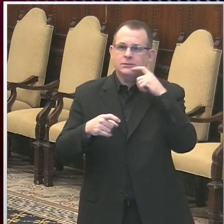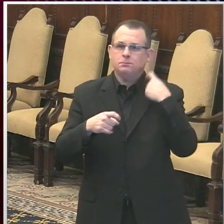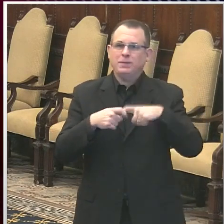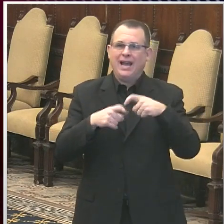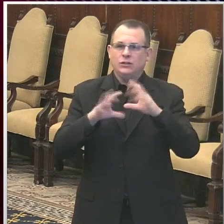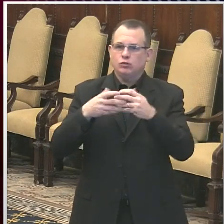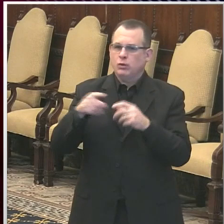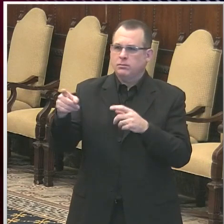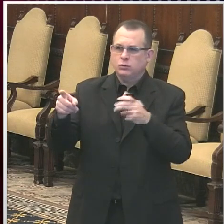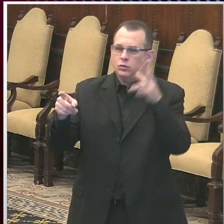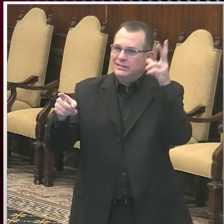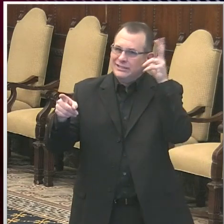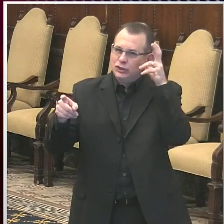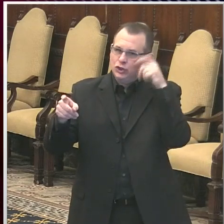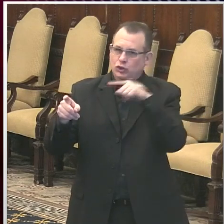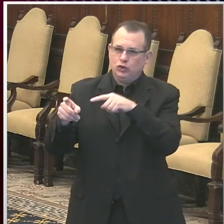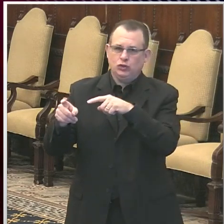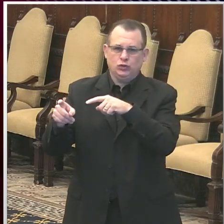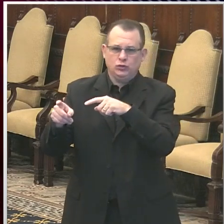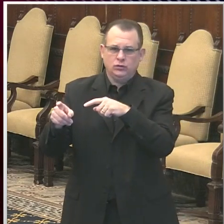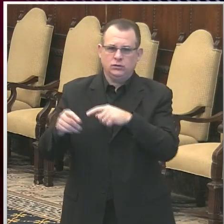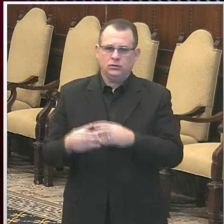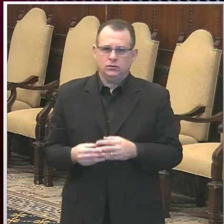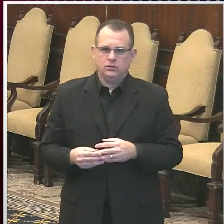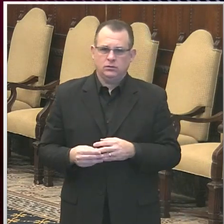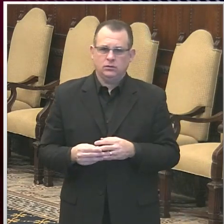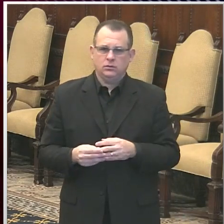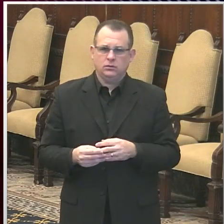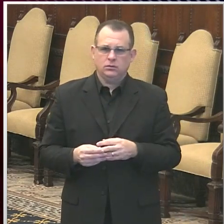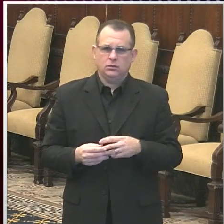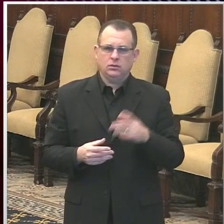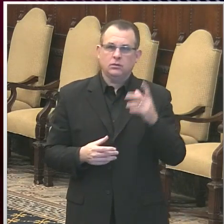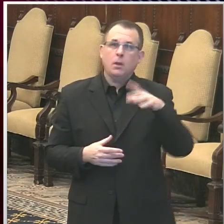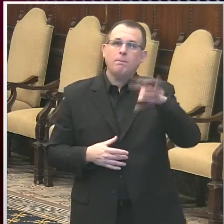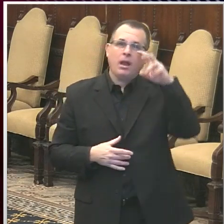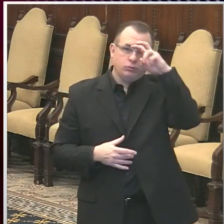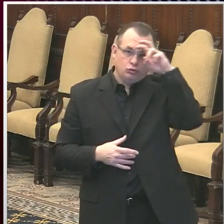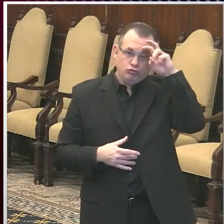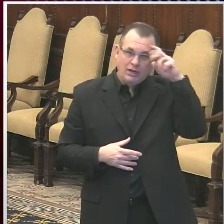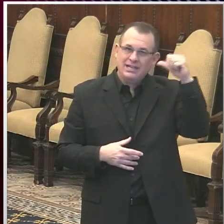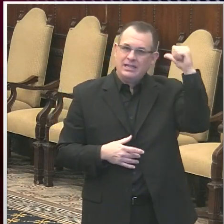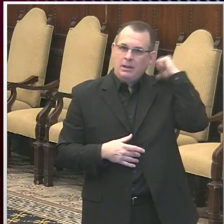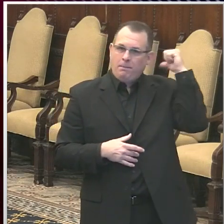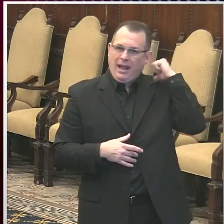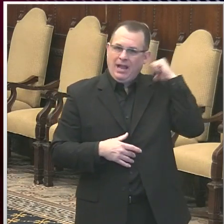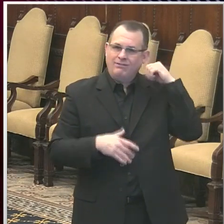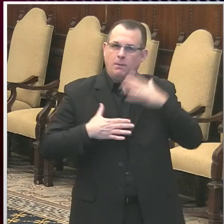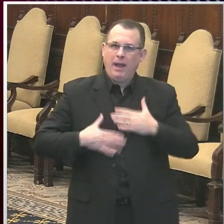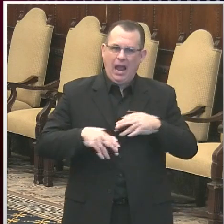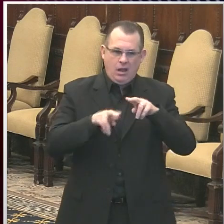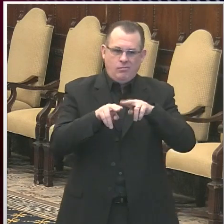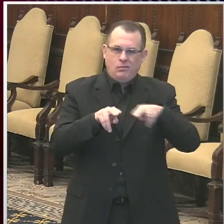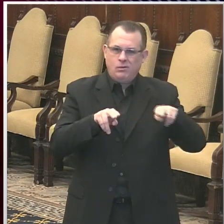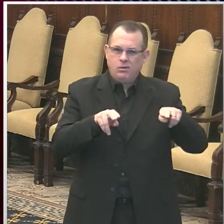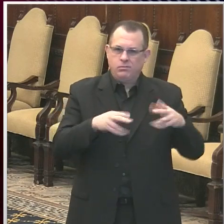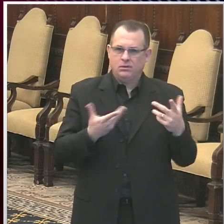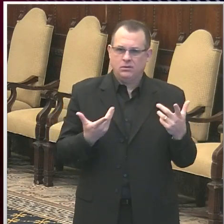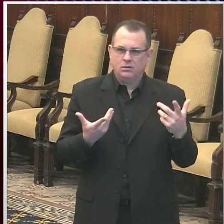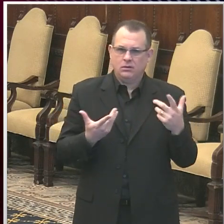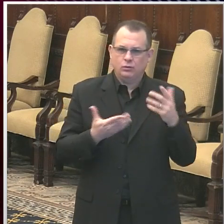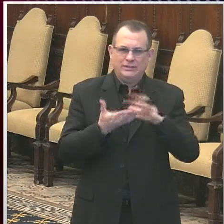is in regards to the bodies that were transported with a pickup, behind a pickup, and this is very distressing images. What's the city doing about